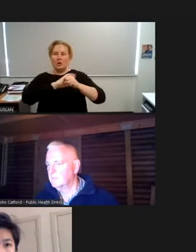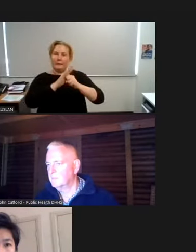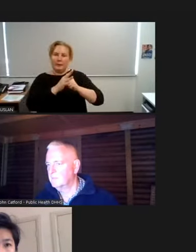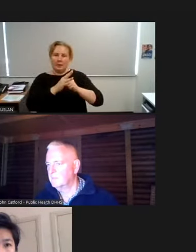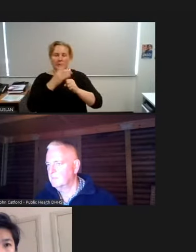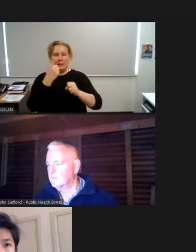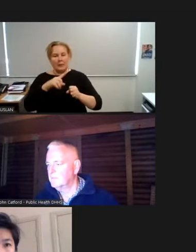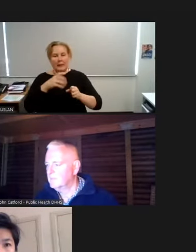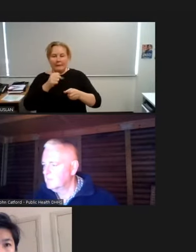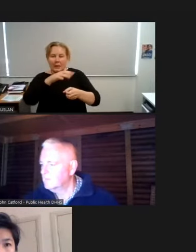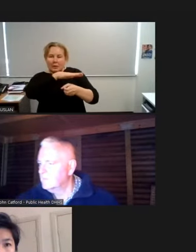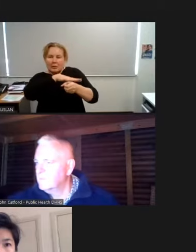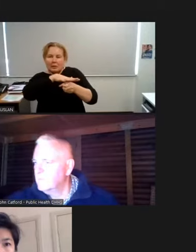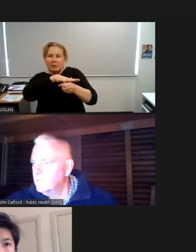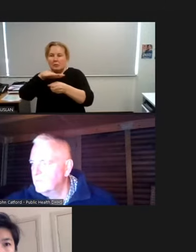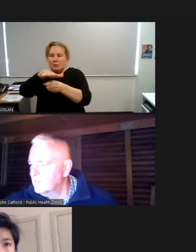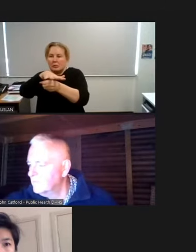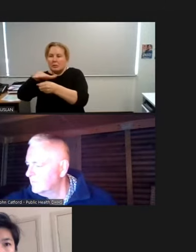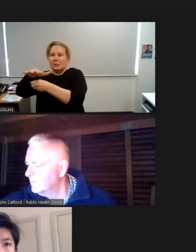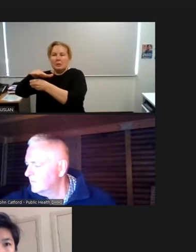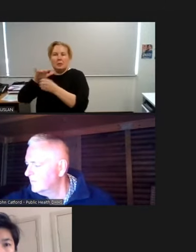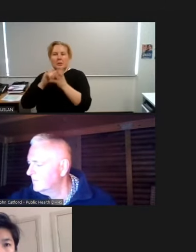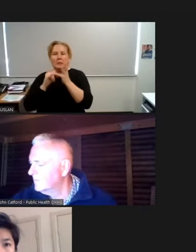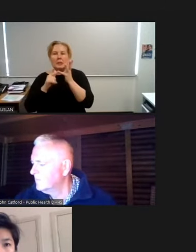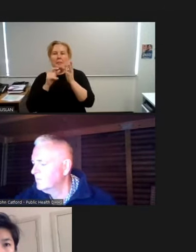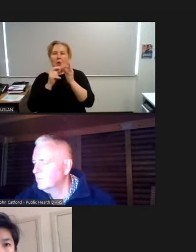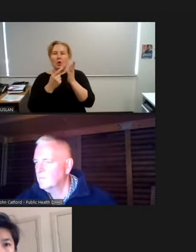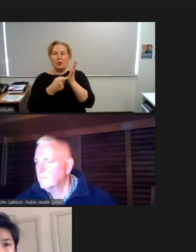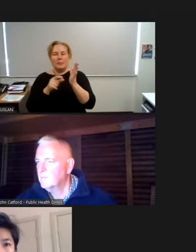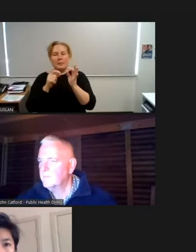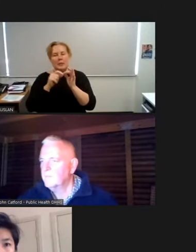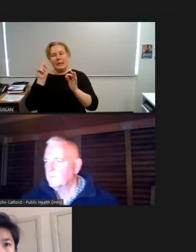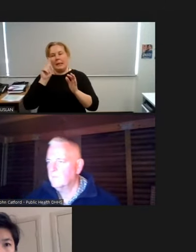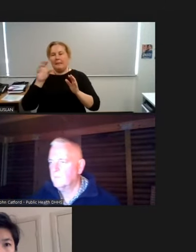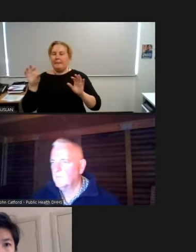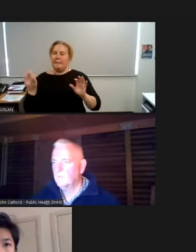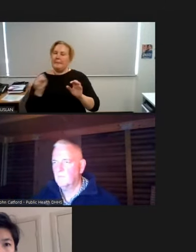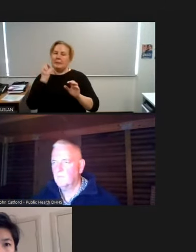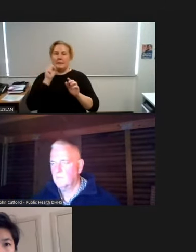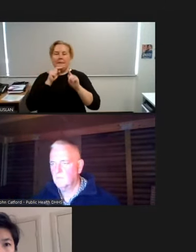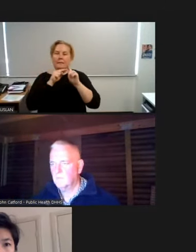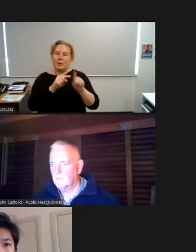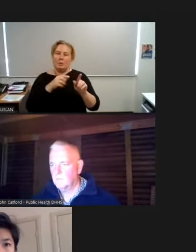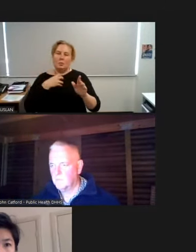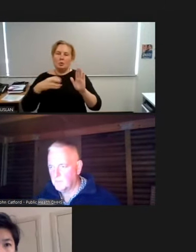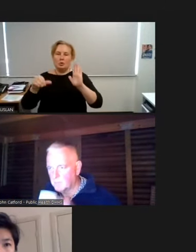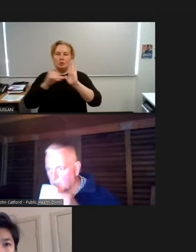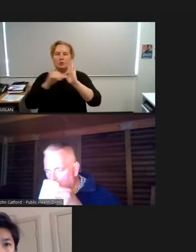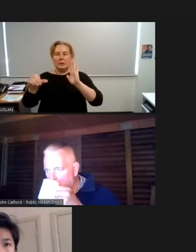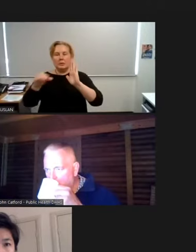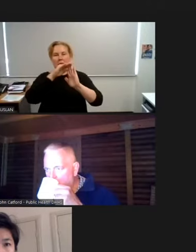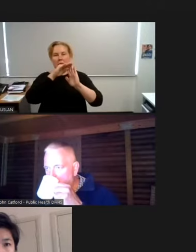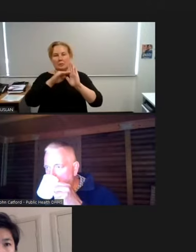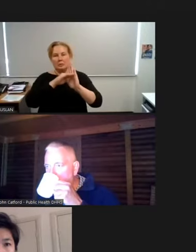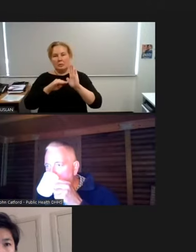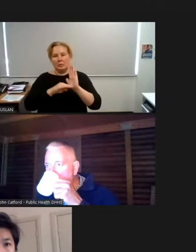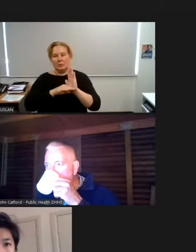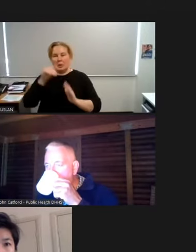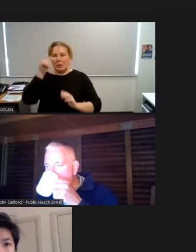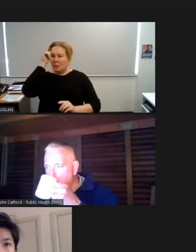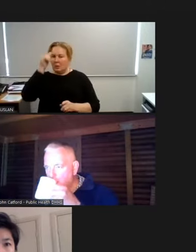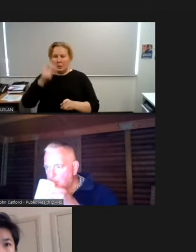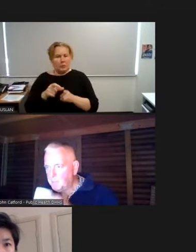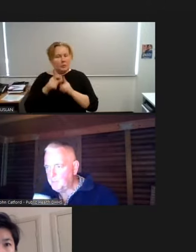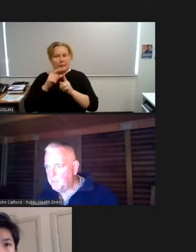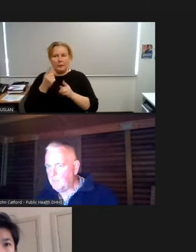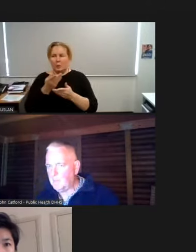in our community, in particular for those people who are high risk, for those who are unable or find it difficult to isolate, and for those